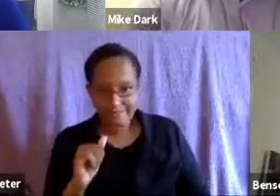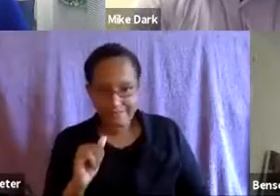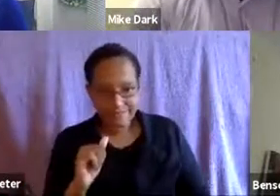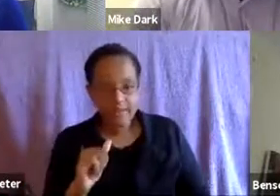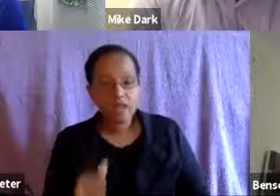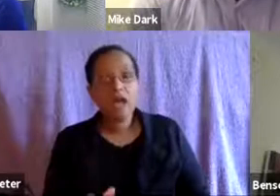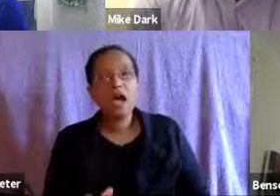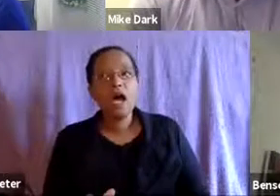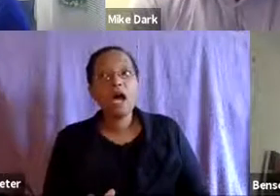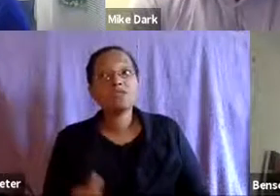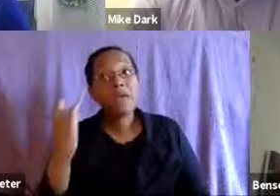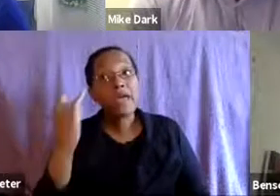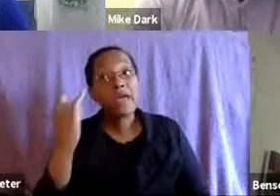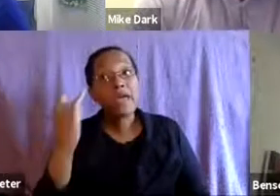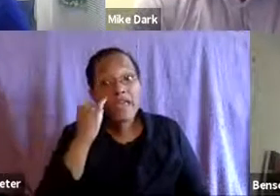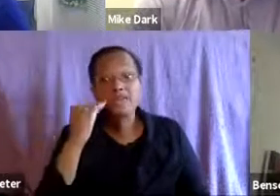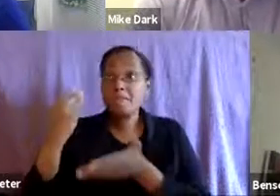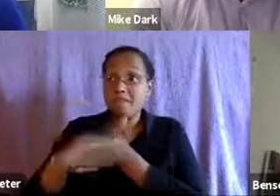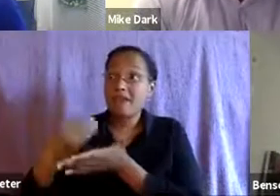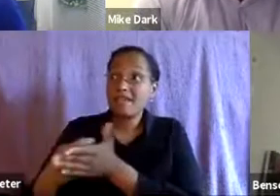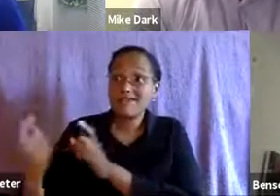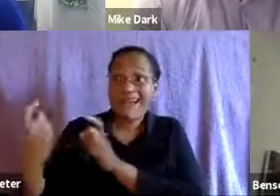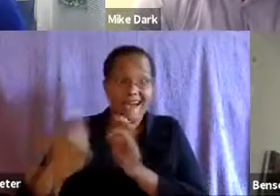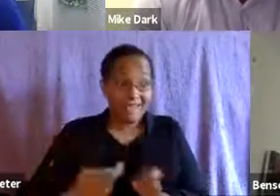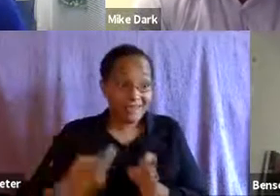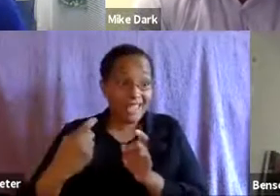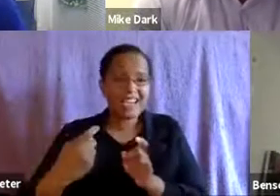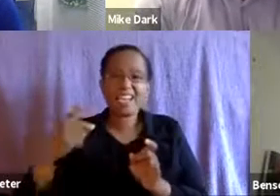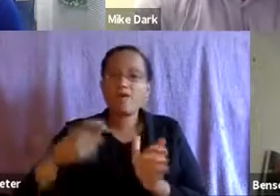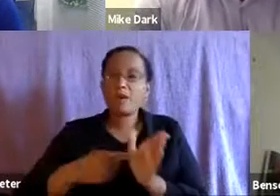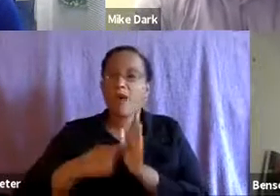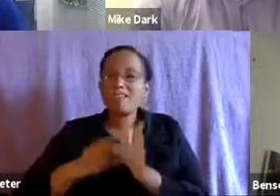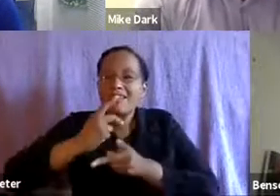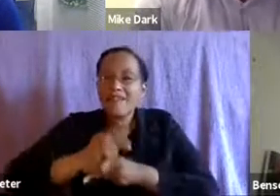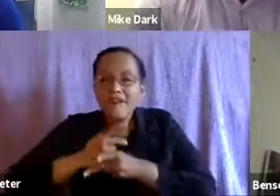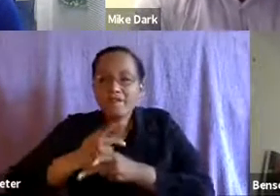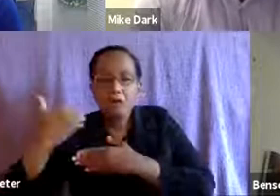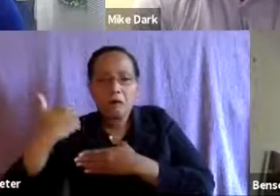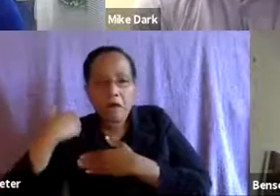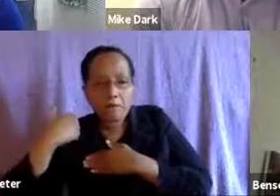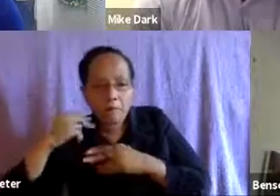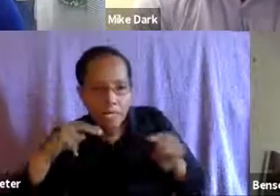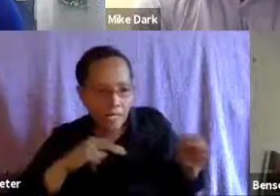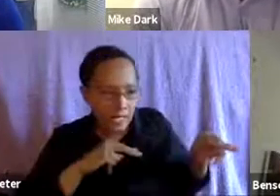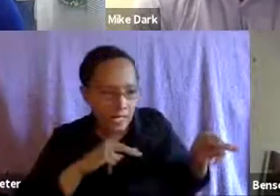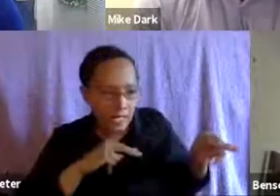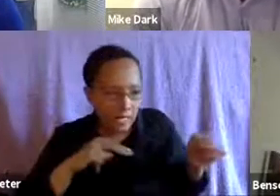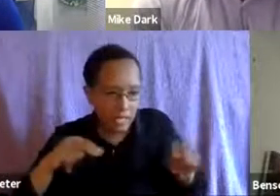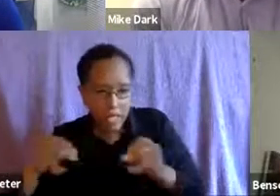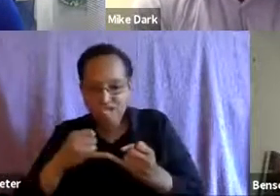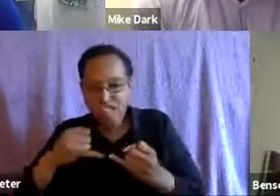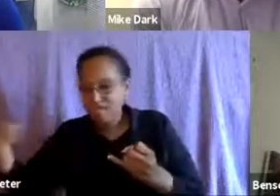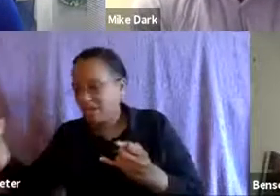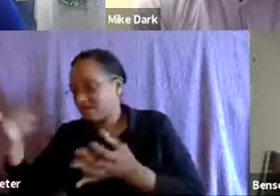the reimbursement rates from Medicare or Medi-Cal so that facilities can actually have the revenue stream to hire better